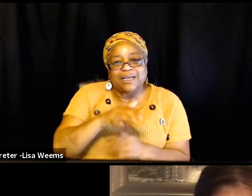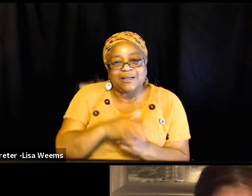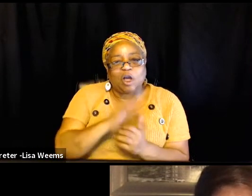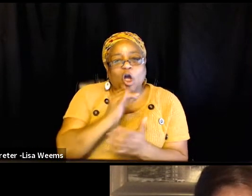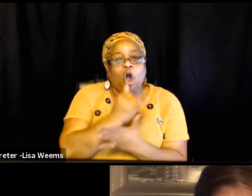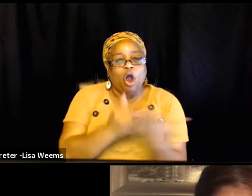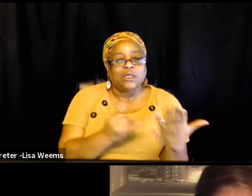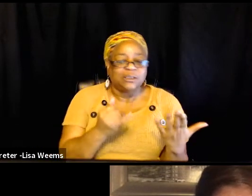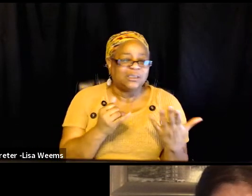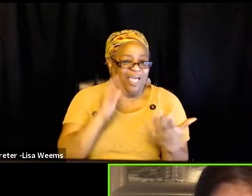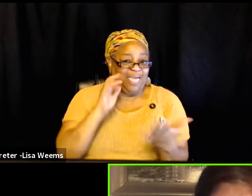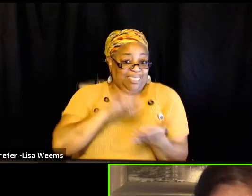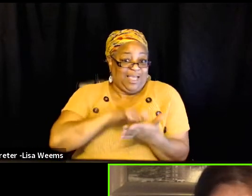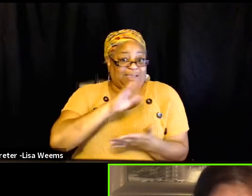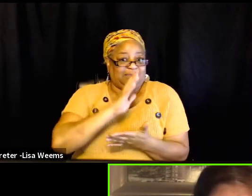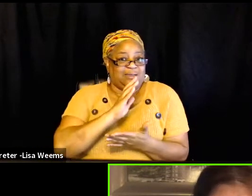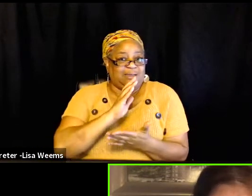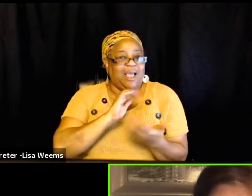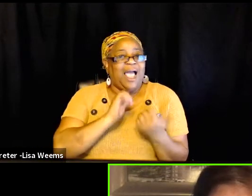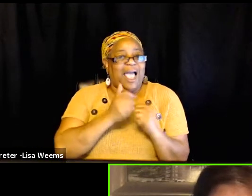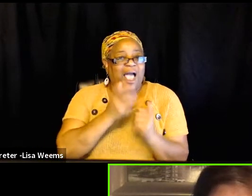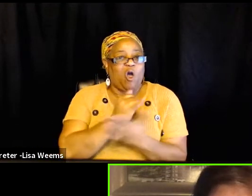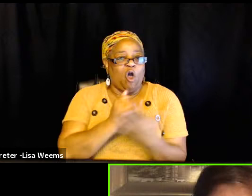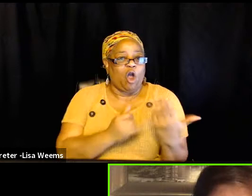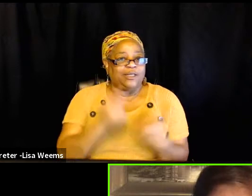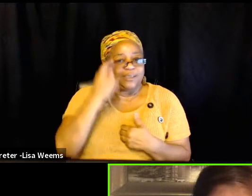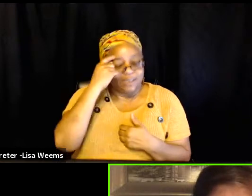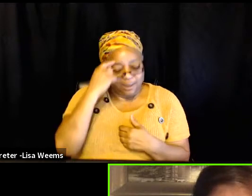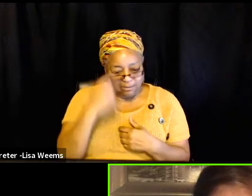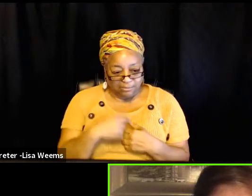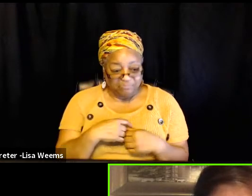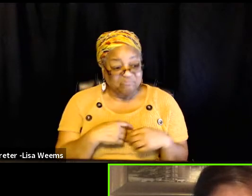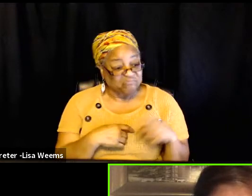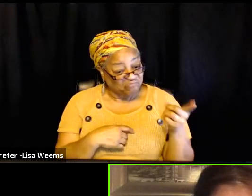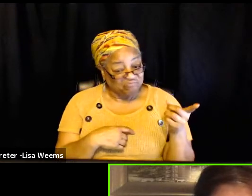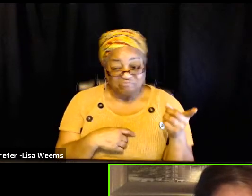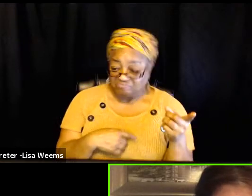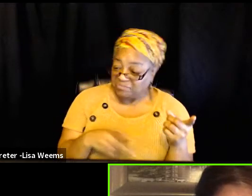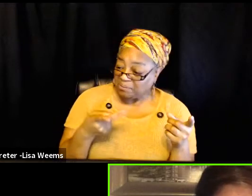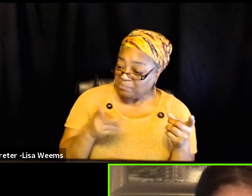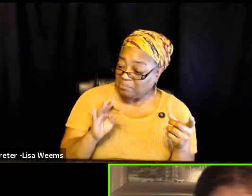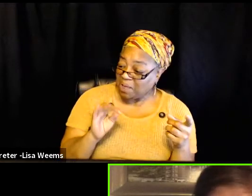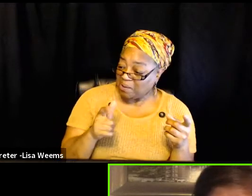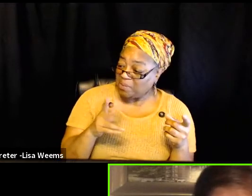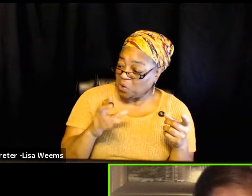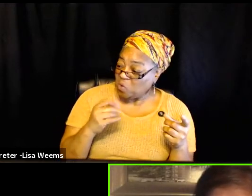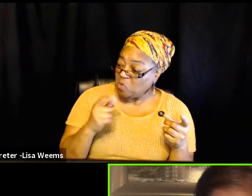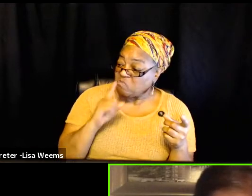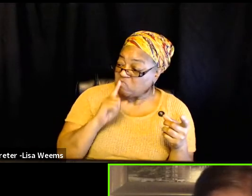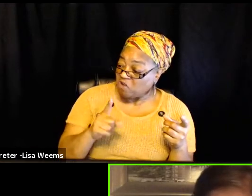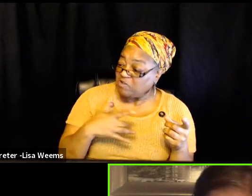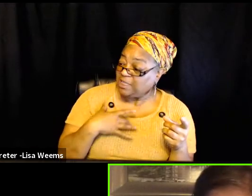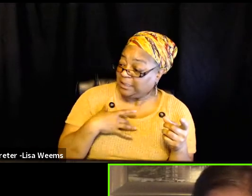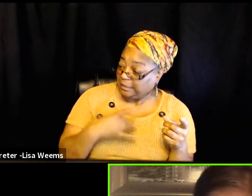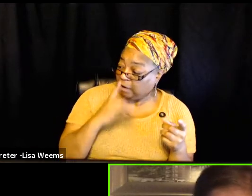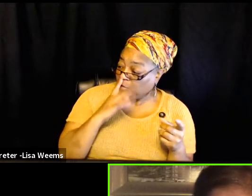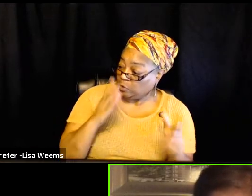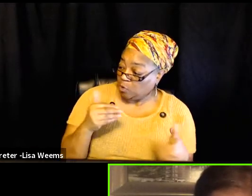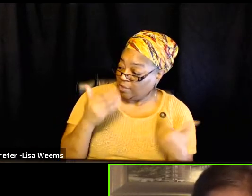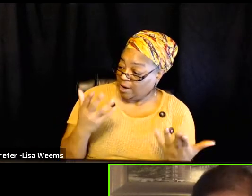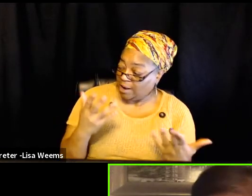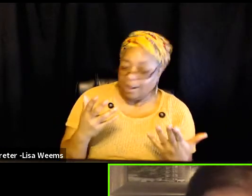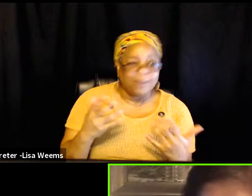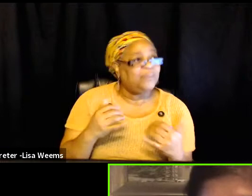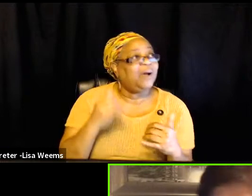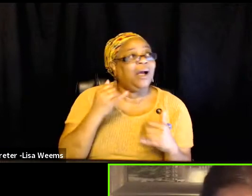way of thinking, I think. Yeah, no, I mean, Pablo, I really like that you brought that up. And I can't believe we're almost at the end